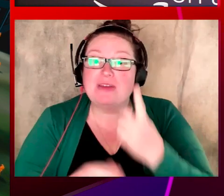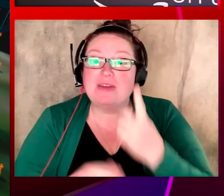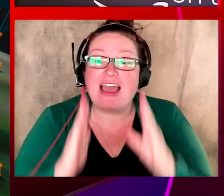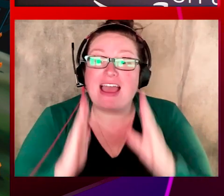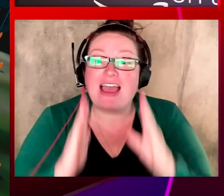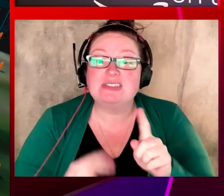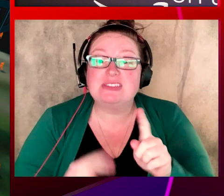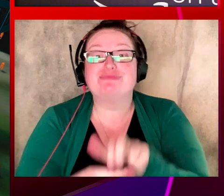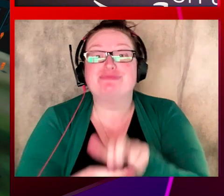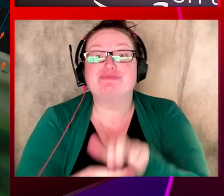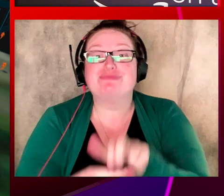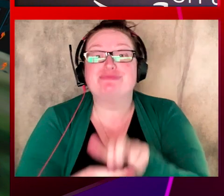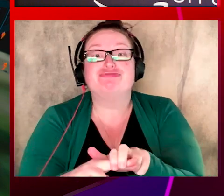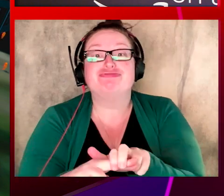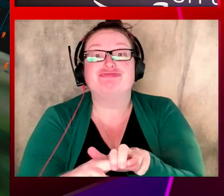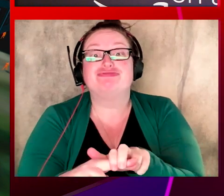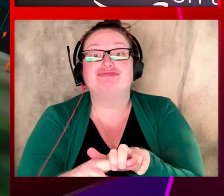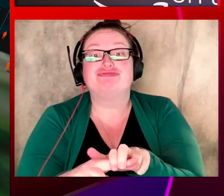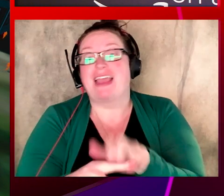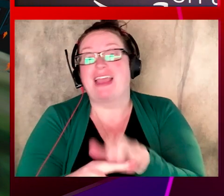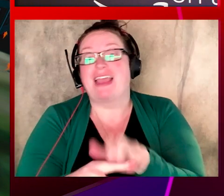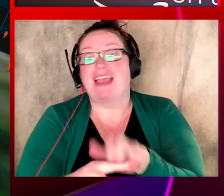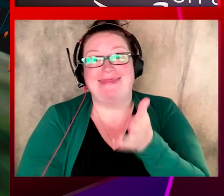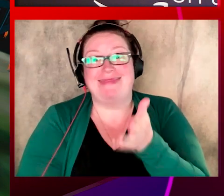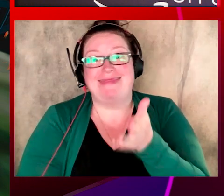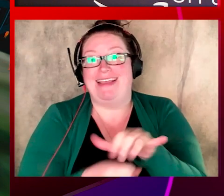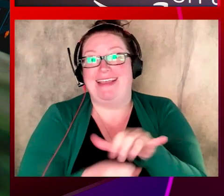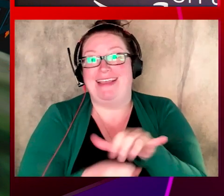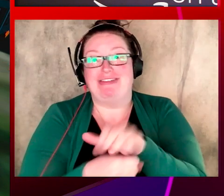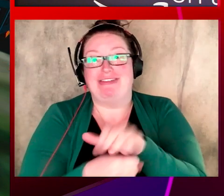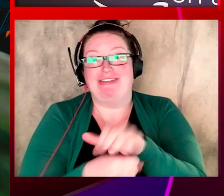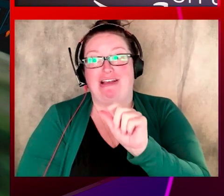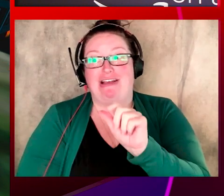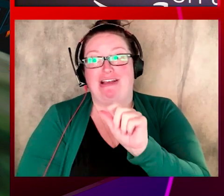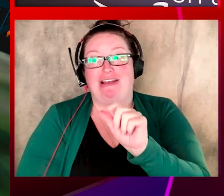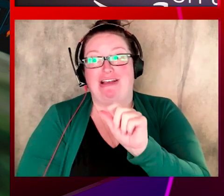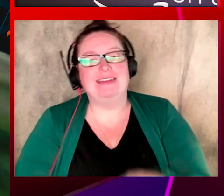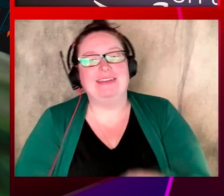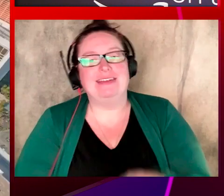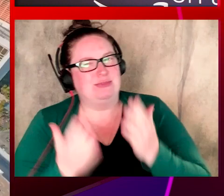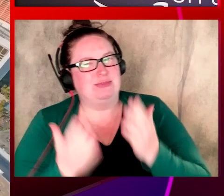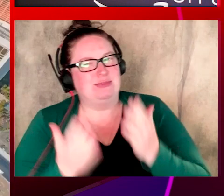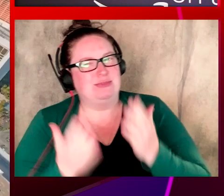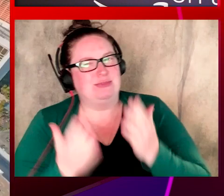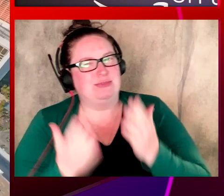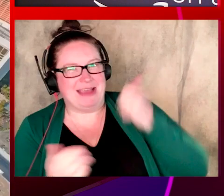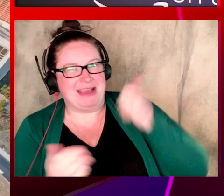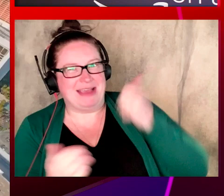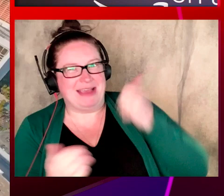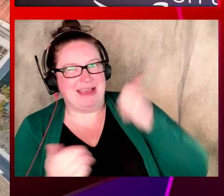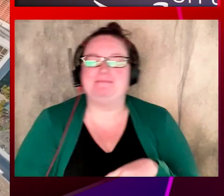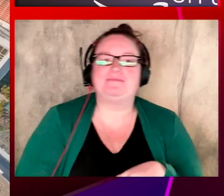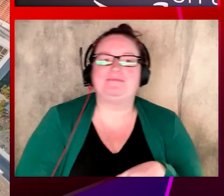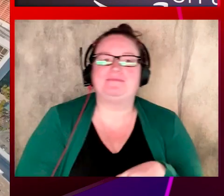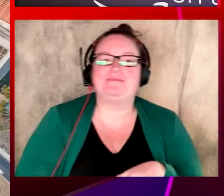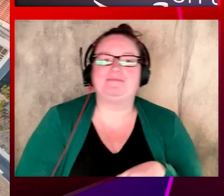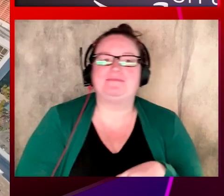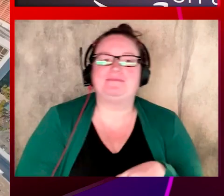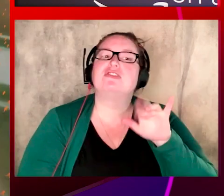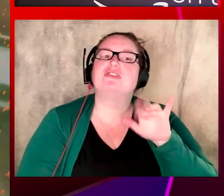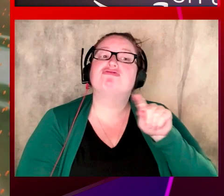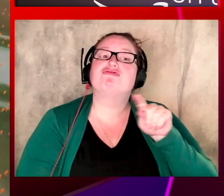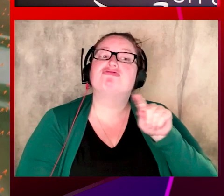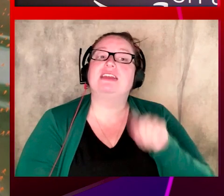not in this area at all. It's probably best for everyone that you are. Yeah, I agree. Ritz, so obviously people